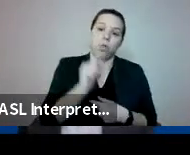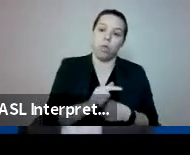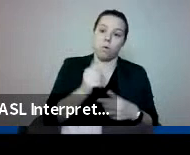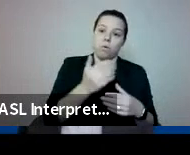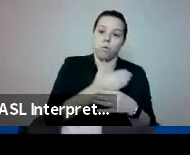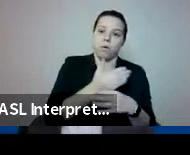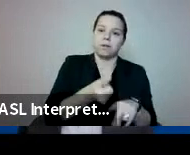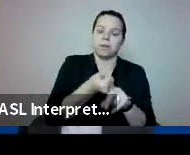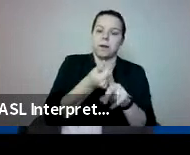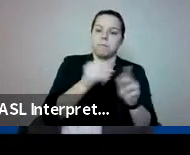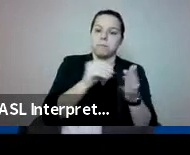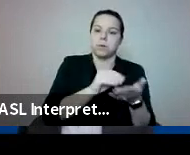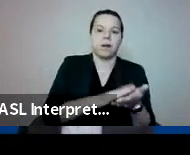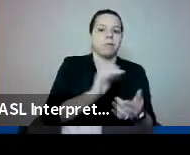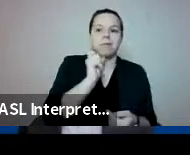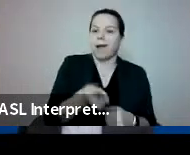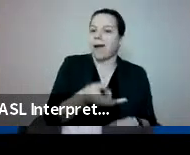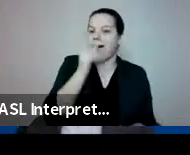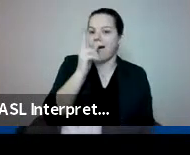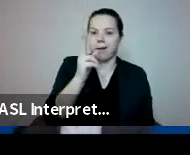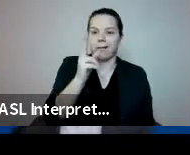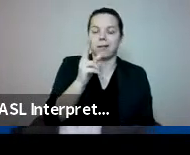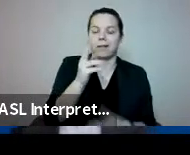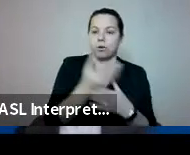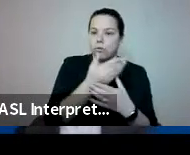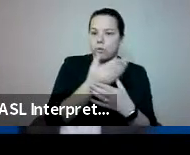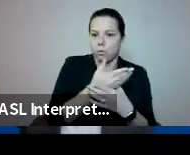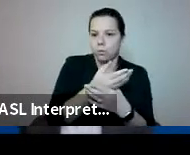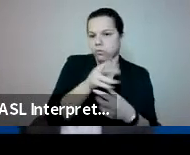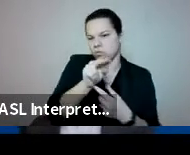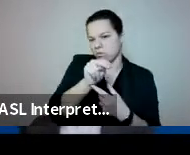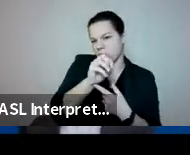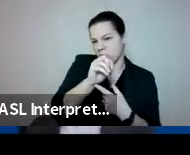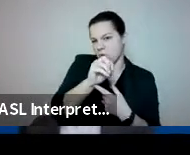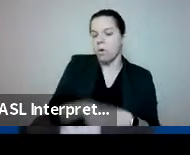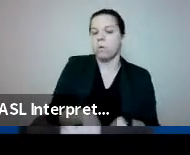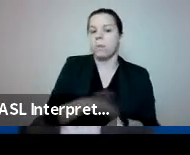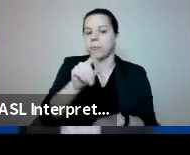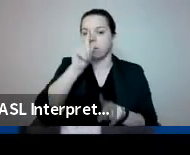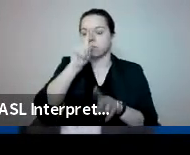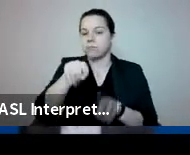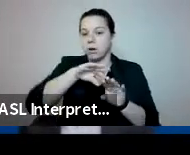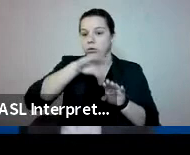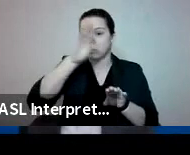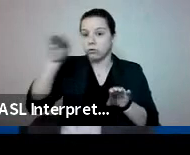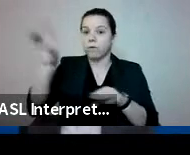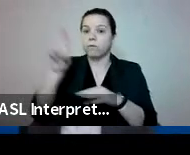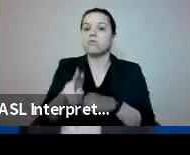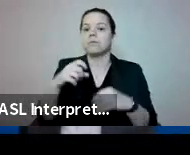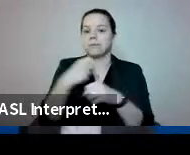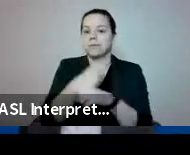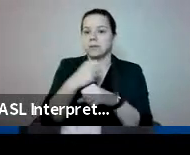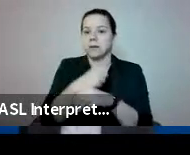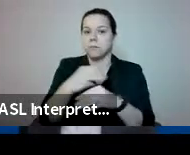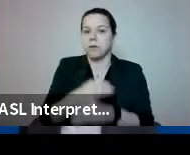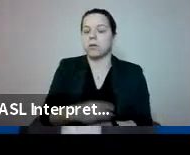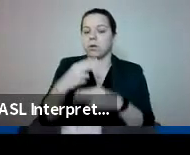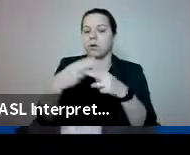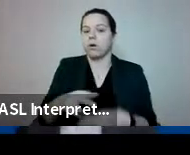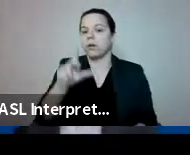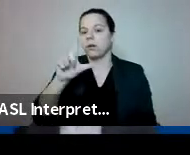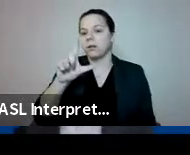were classified as being not highly annoyed, or no. The dose response curve is derived using a statistical method called logistic